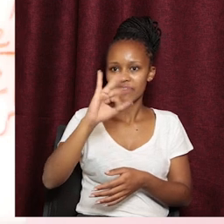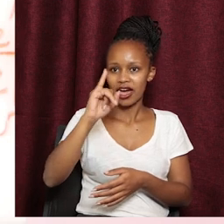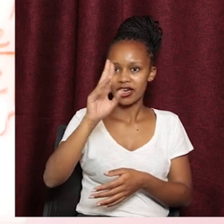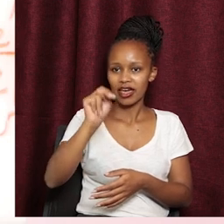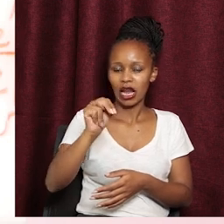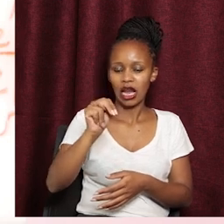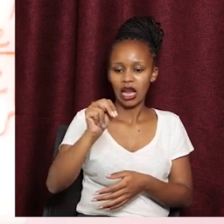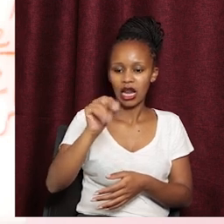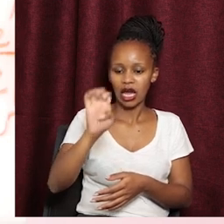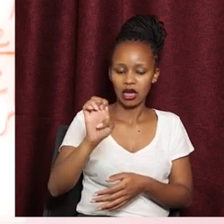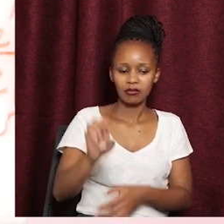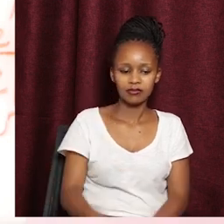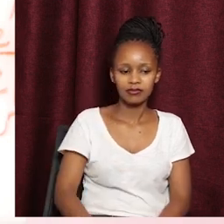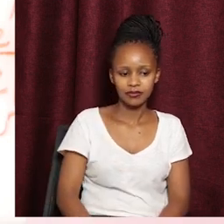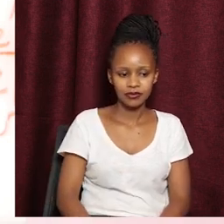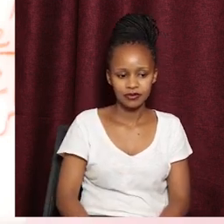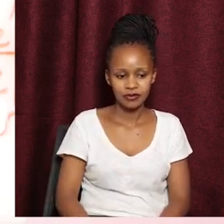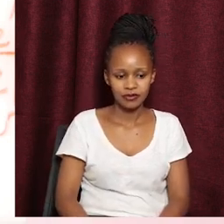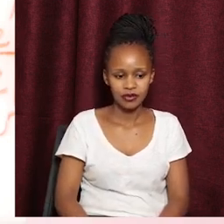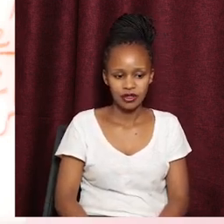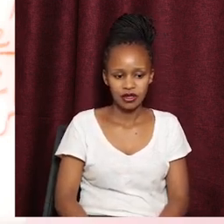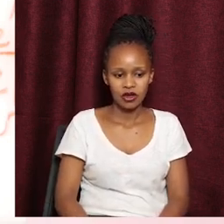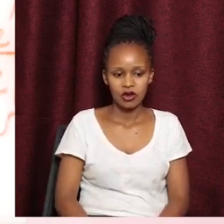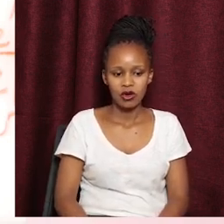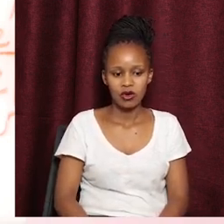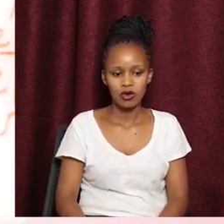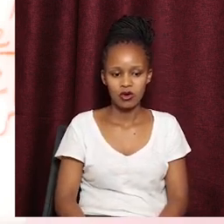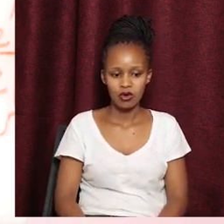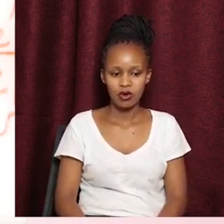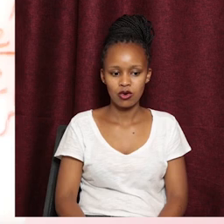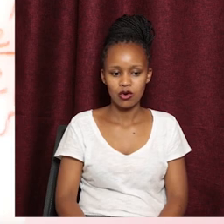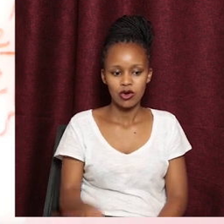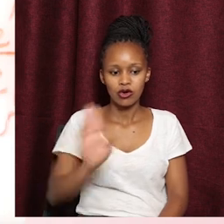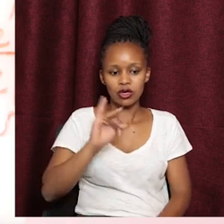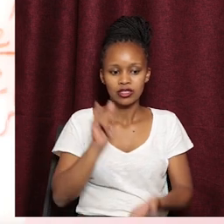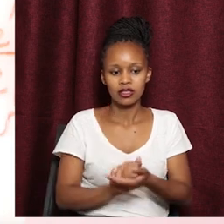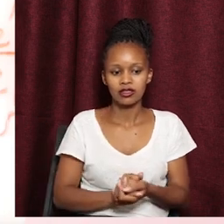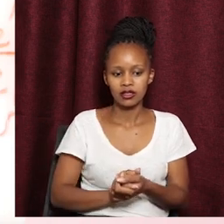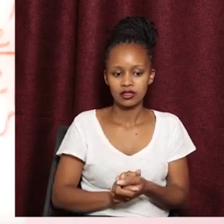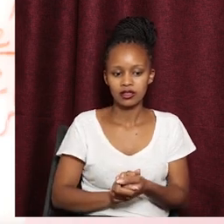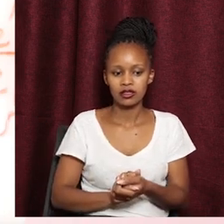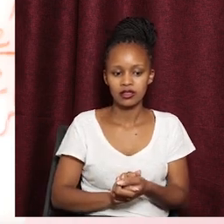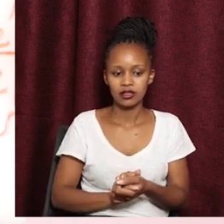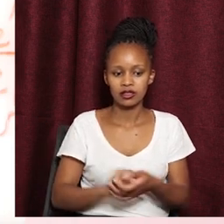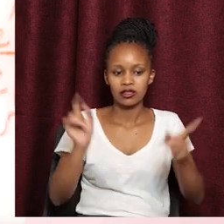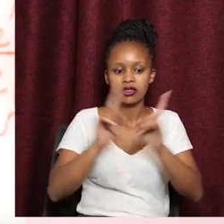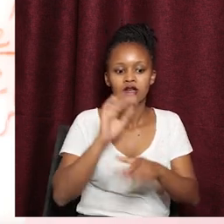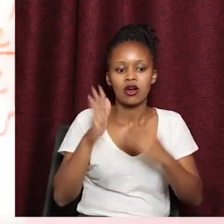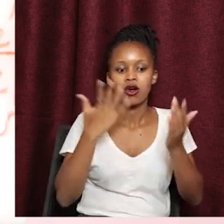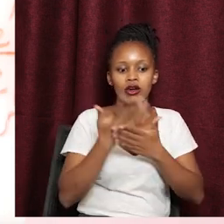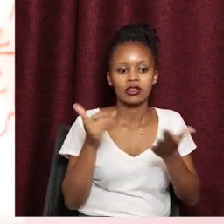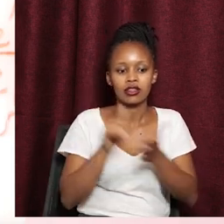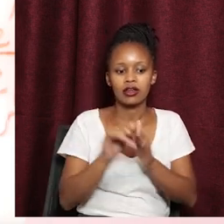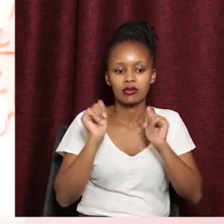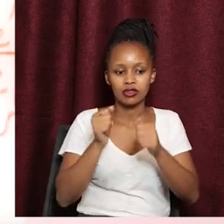But what is material passes? You may use that. You may use all the things that we can do. We